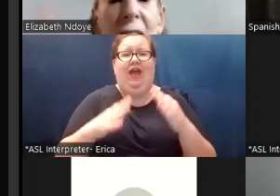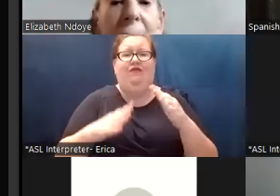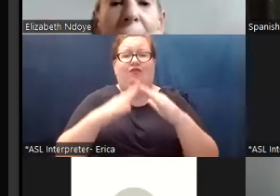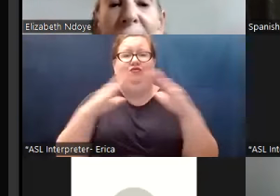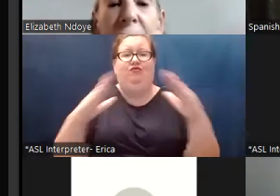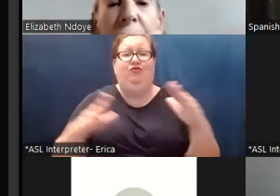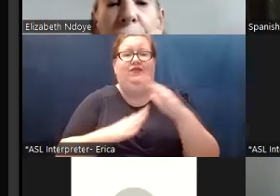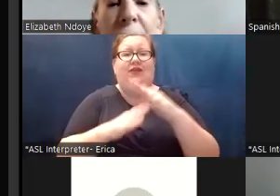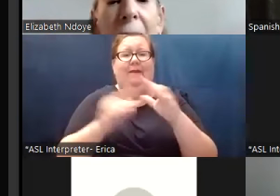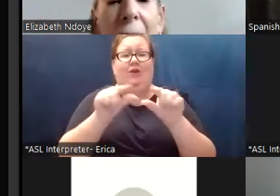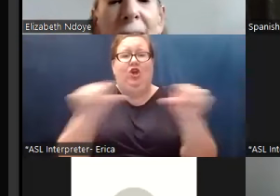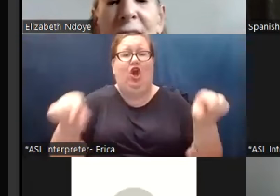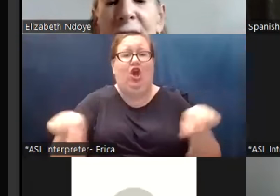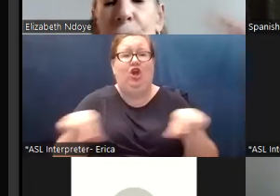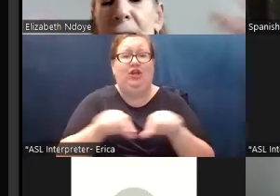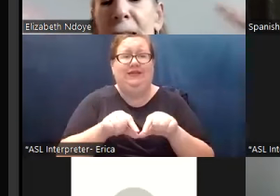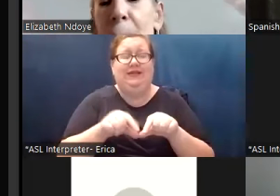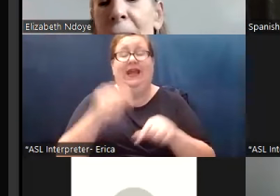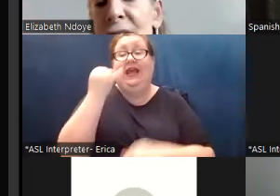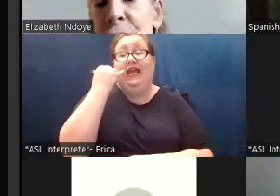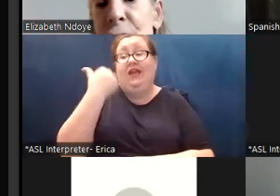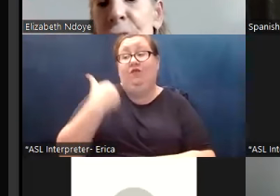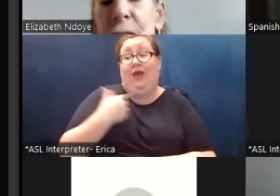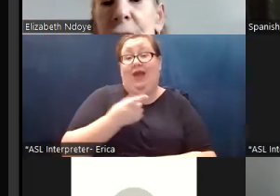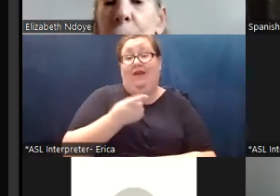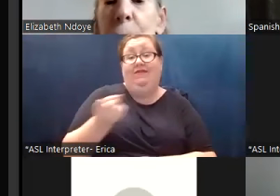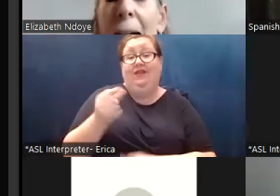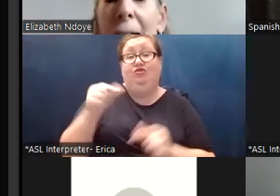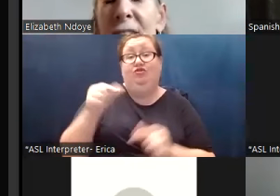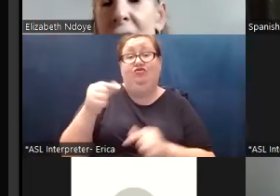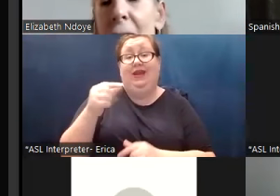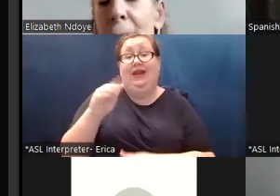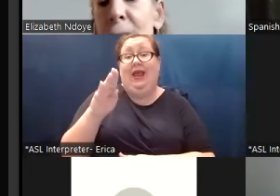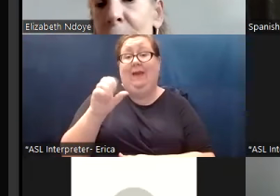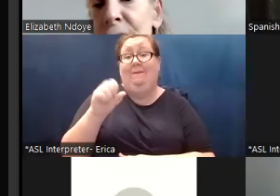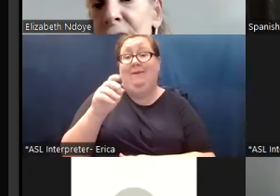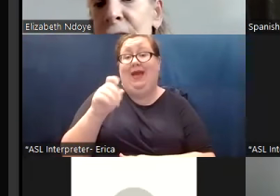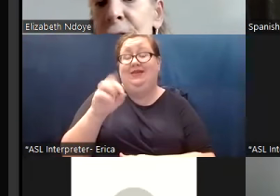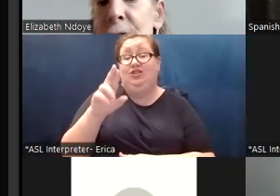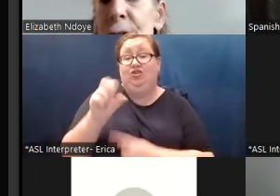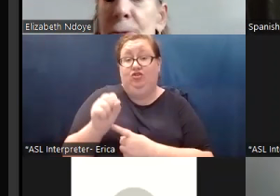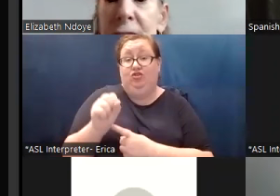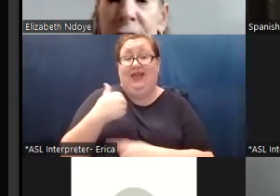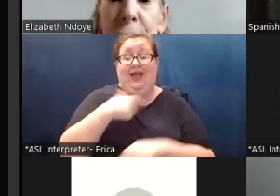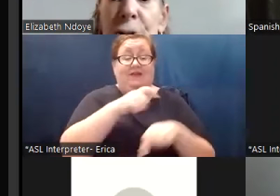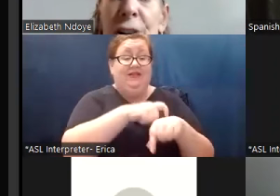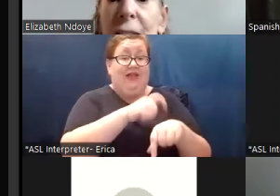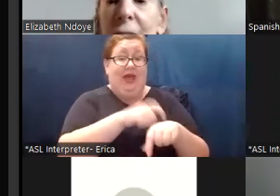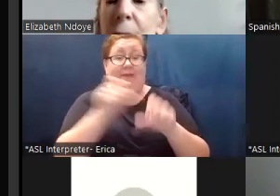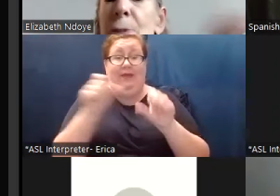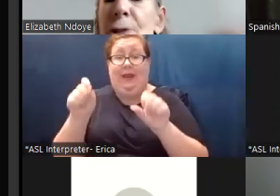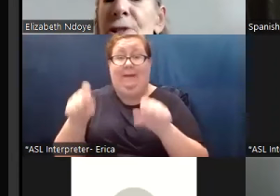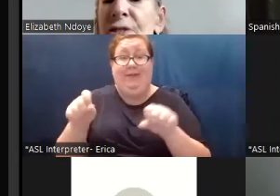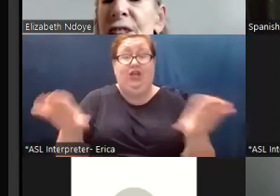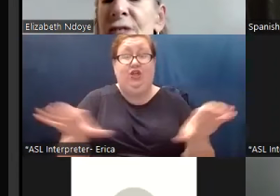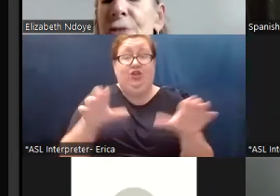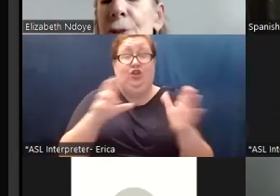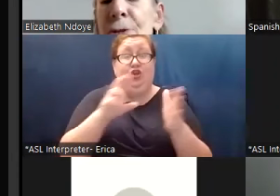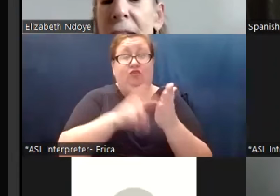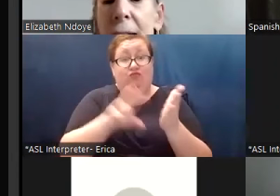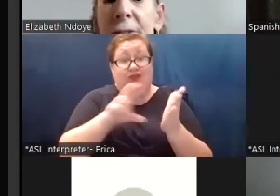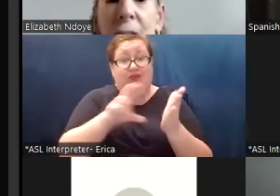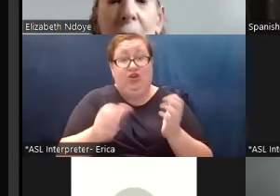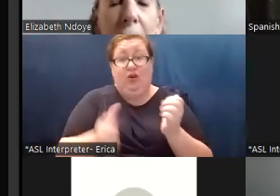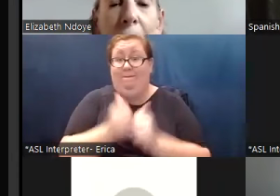gardens. If we had these green ambassadors who had the time and ability to do the research that most of us